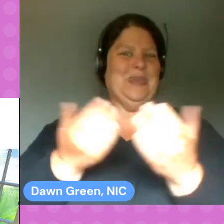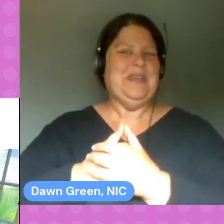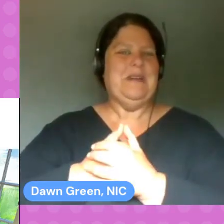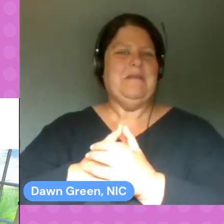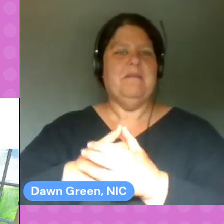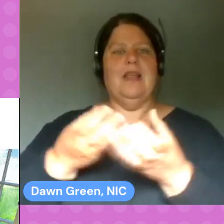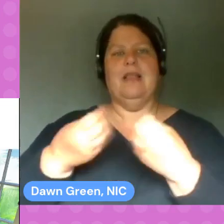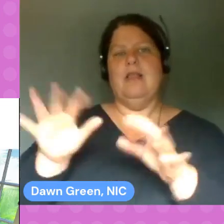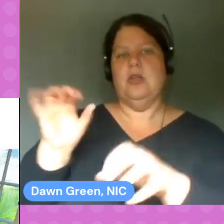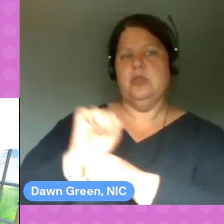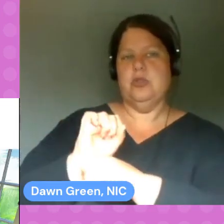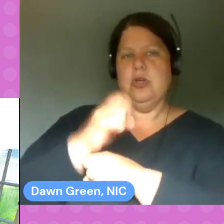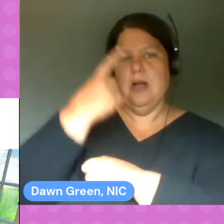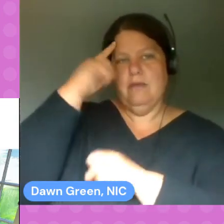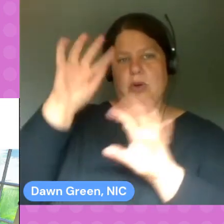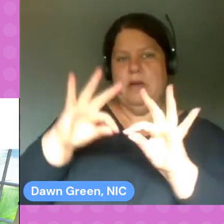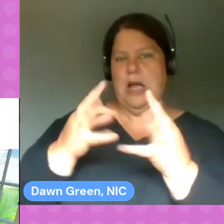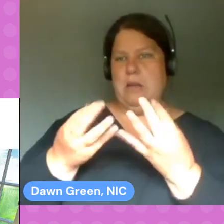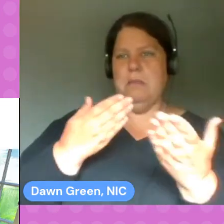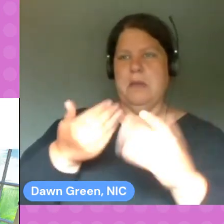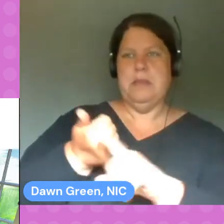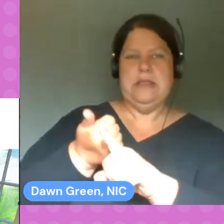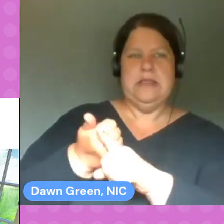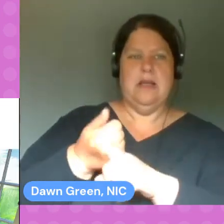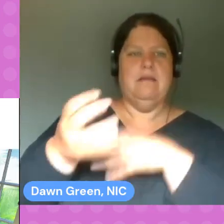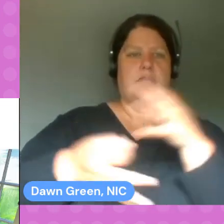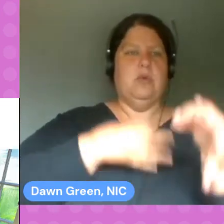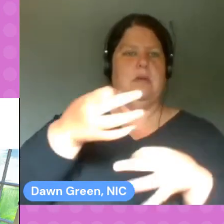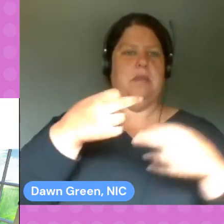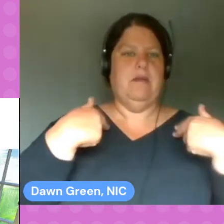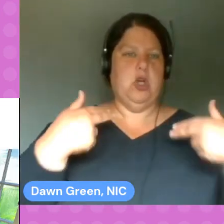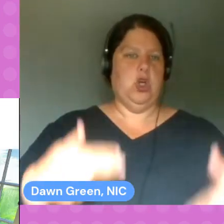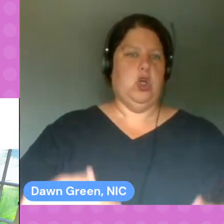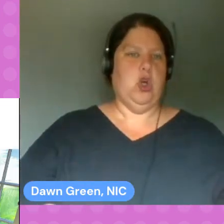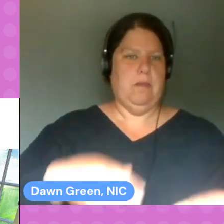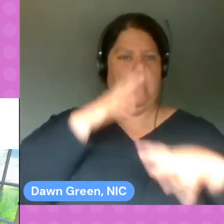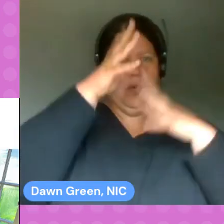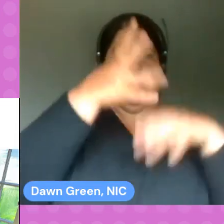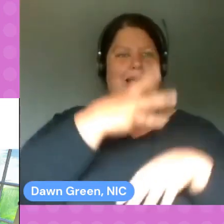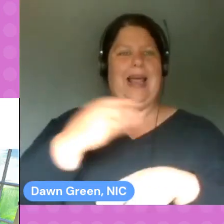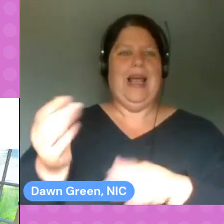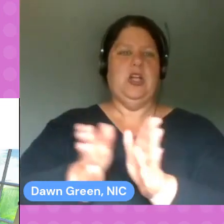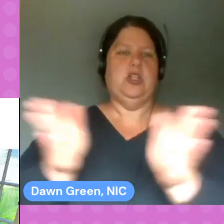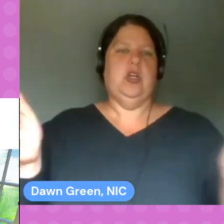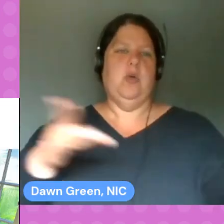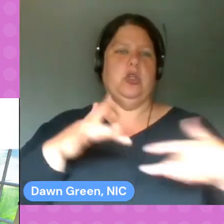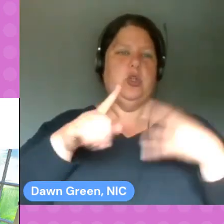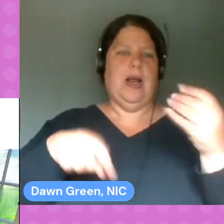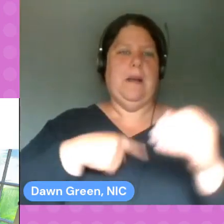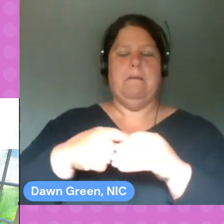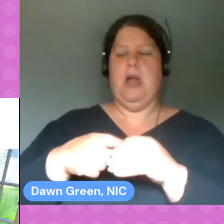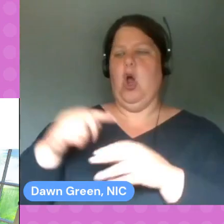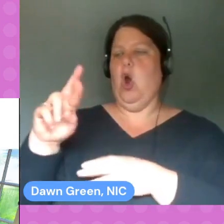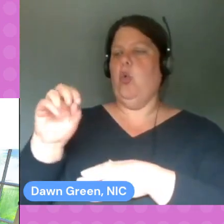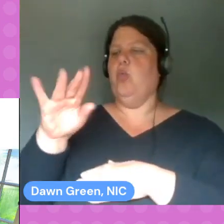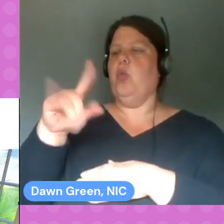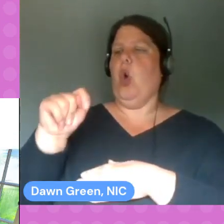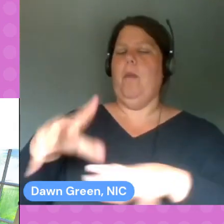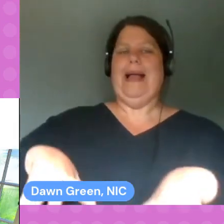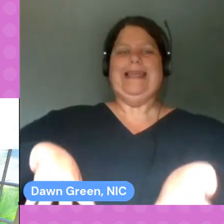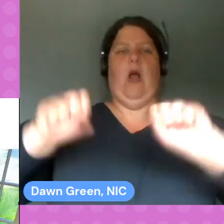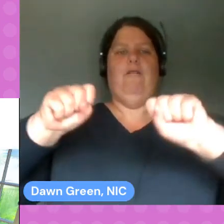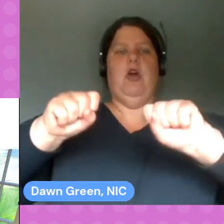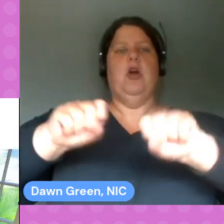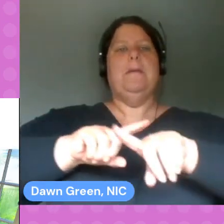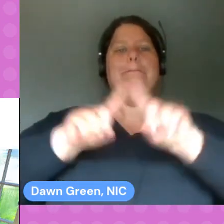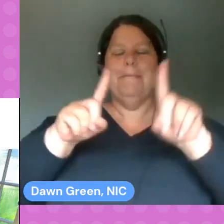Loss of jobs for family and maybe themselves, replacement of human creativity. And there's a general concern about a potential robot takeover. But